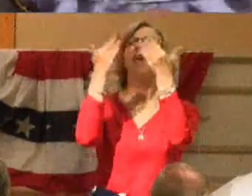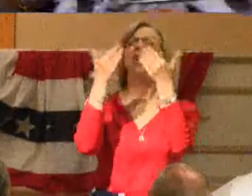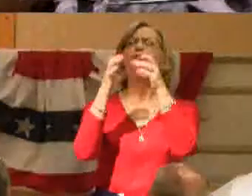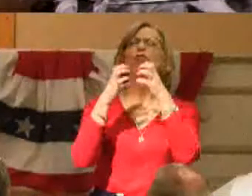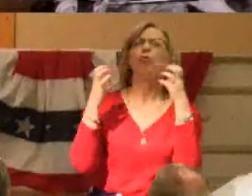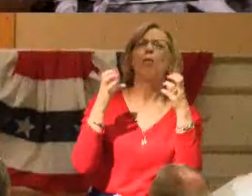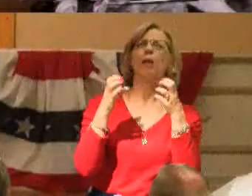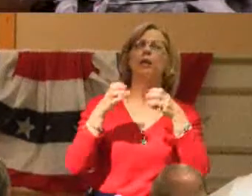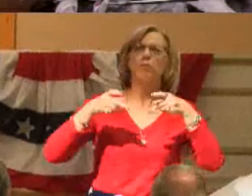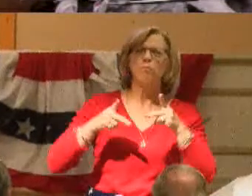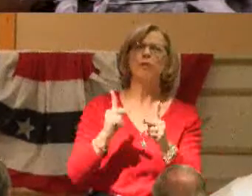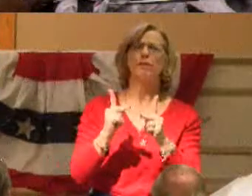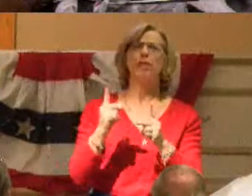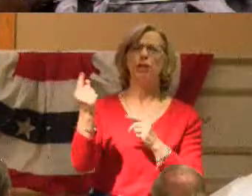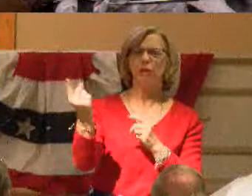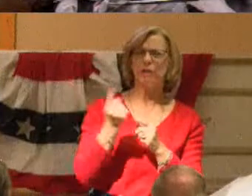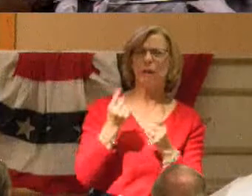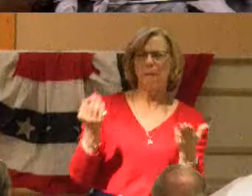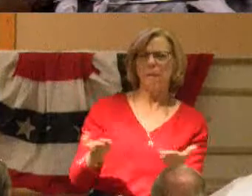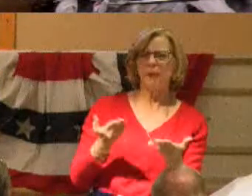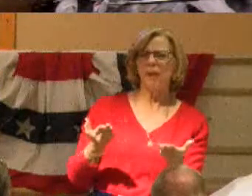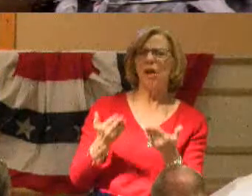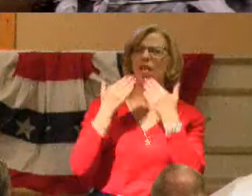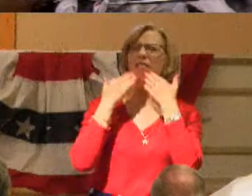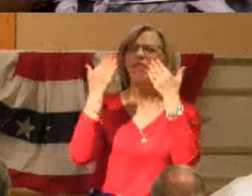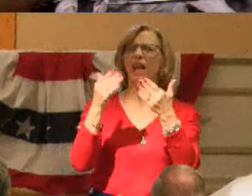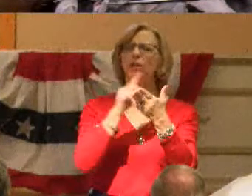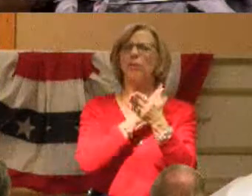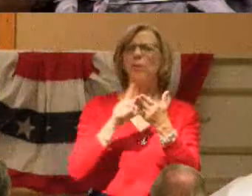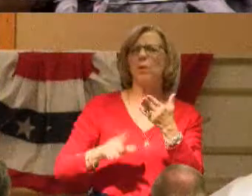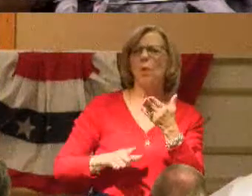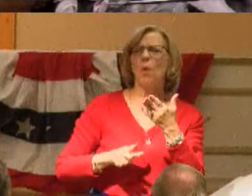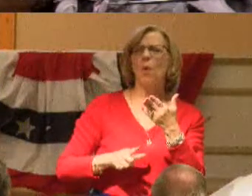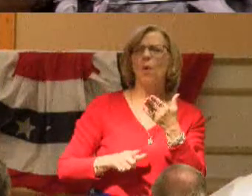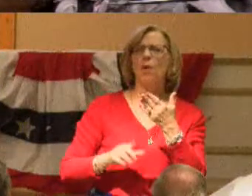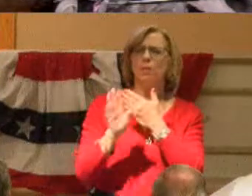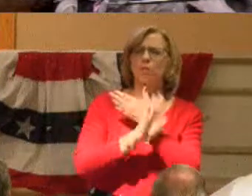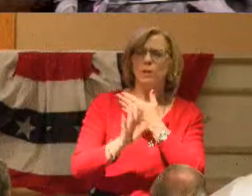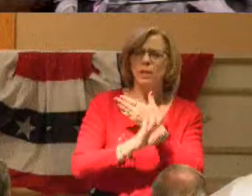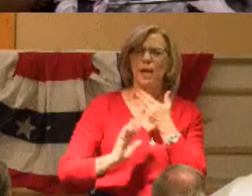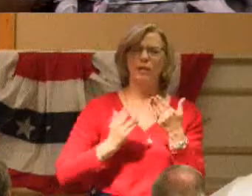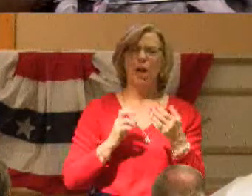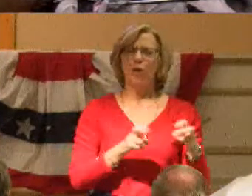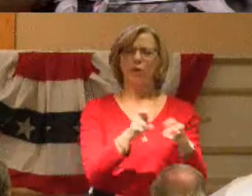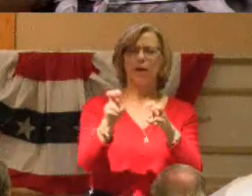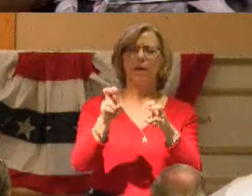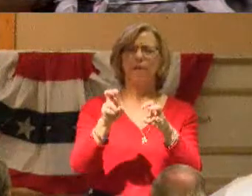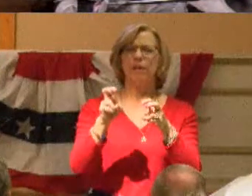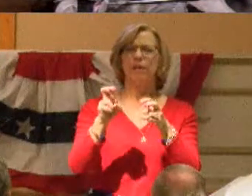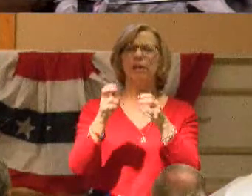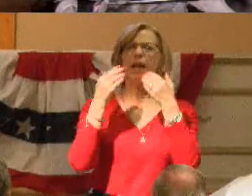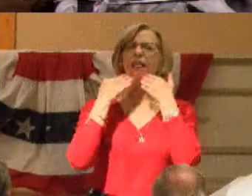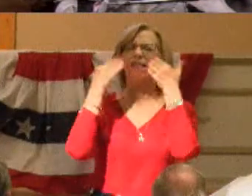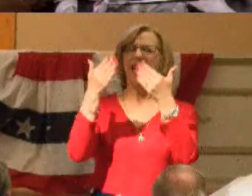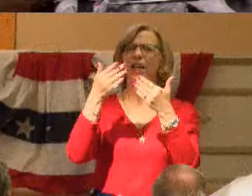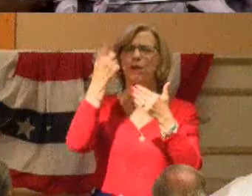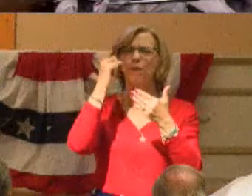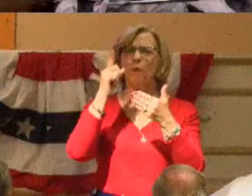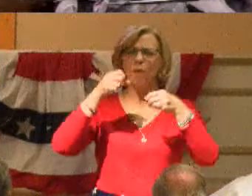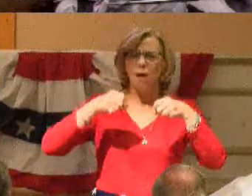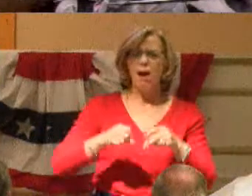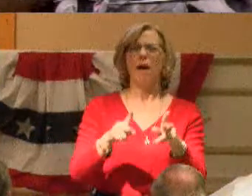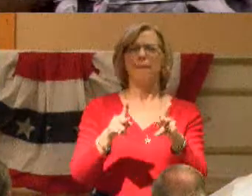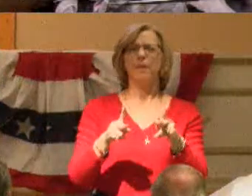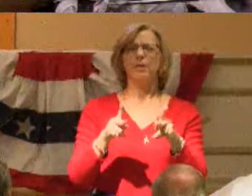for the privilege of being here. We thank you, Lord, for safety of travel. But Lord, most of all, we thank you for the opportunity to